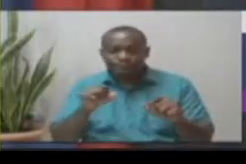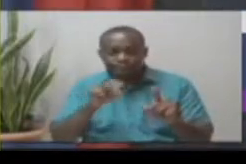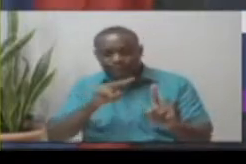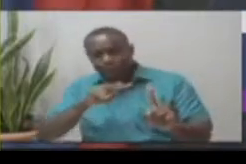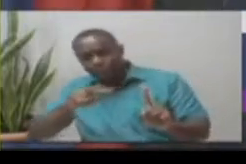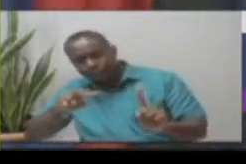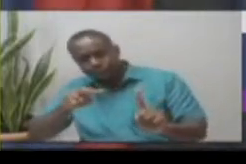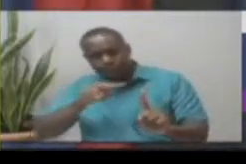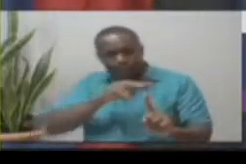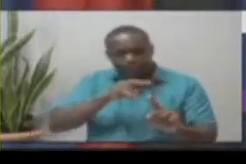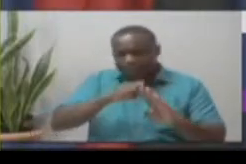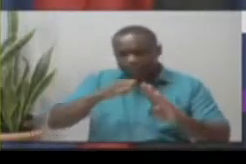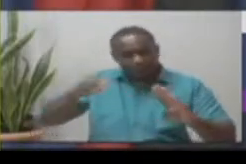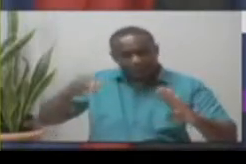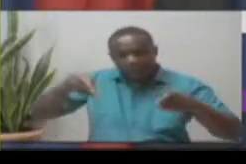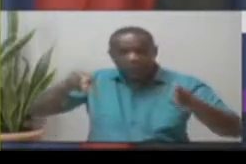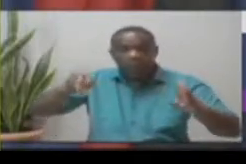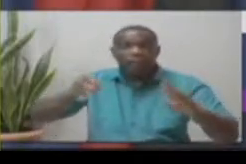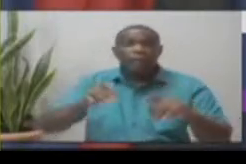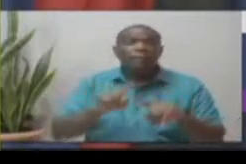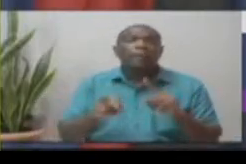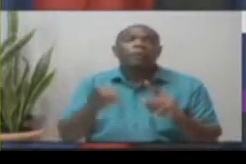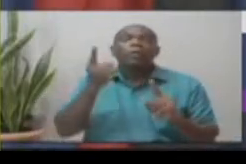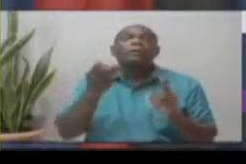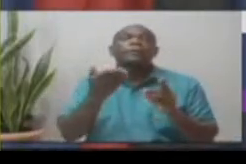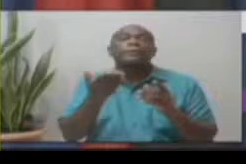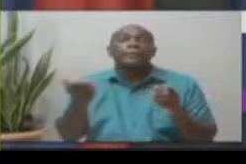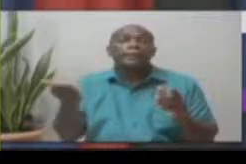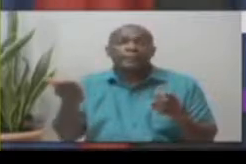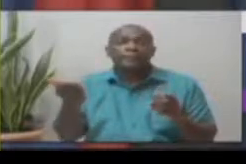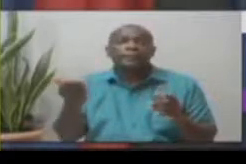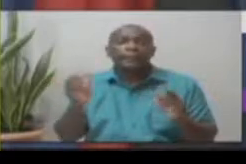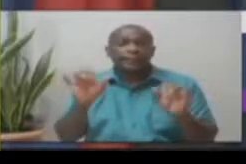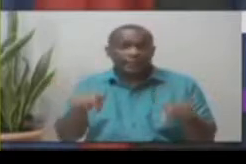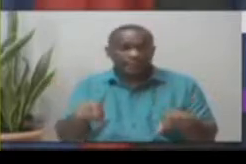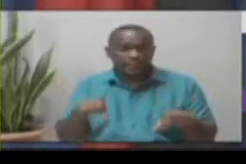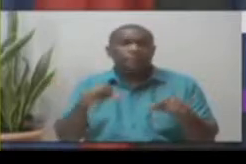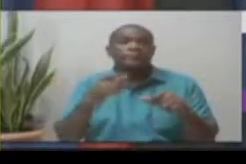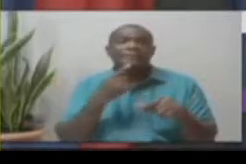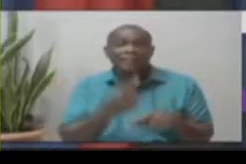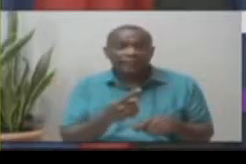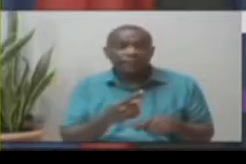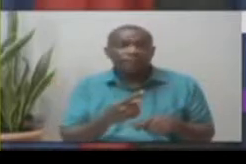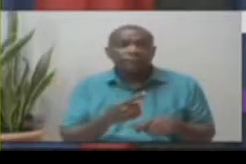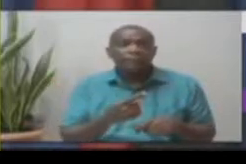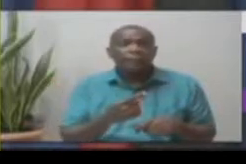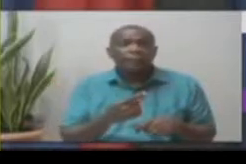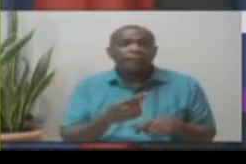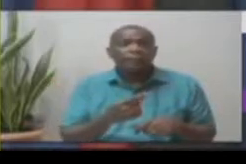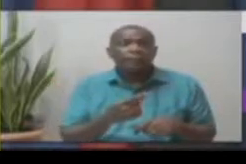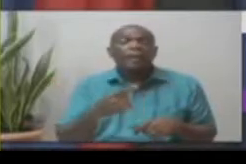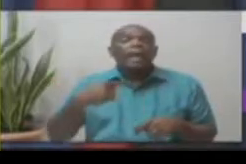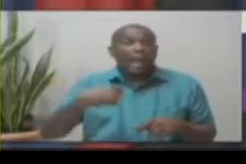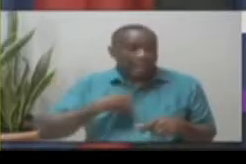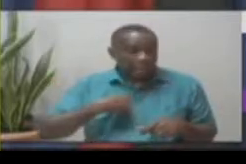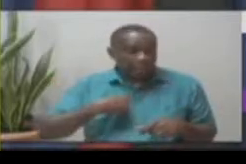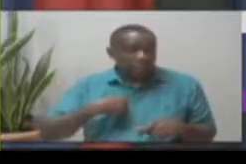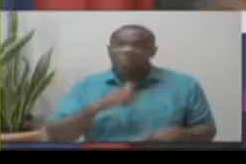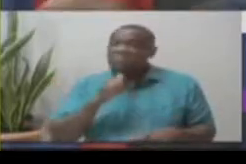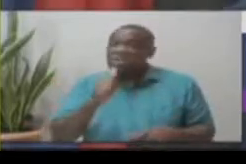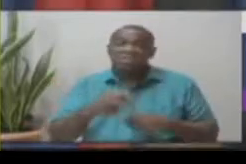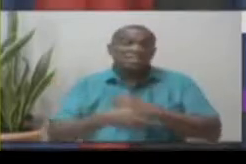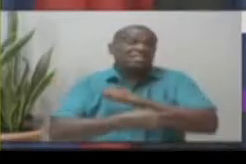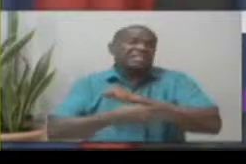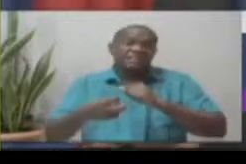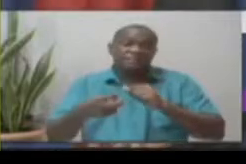tell you, I have no intention of stealing any public money to be able to give